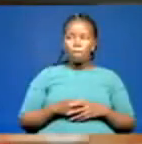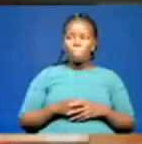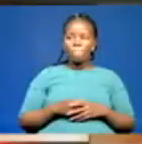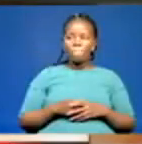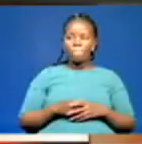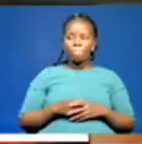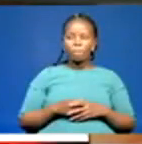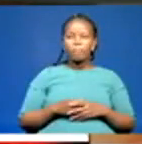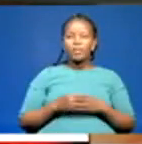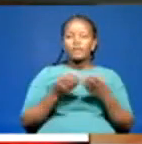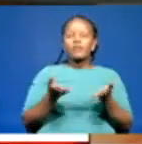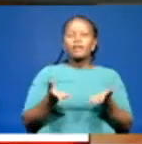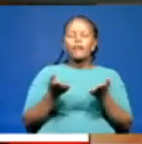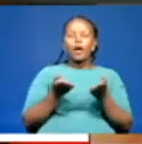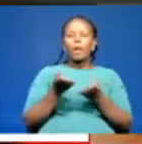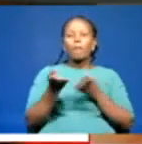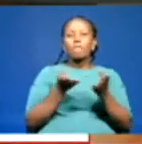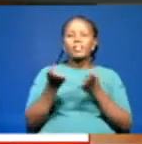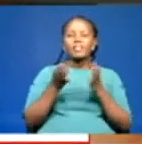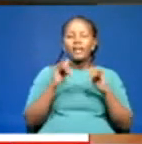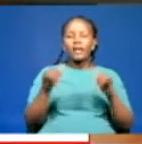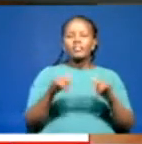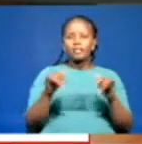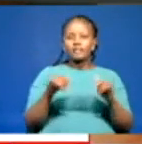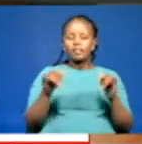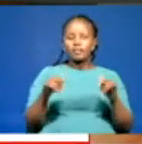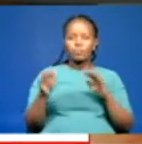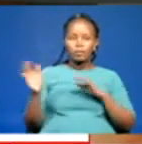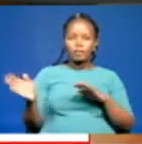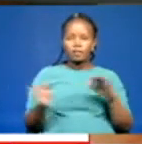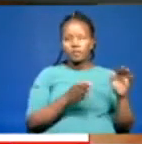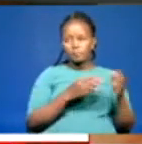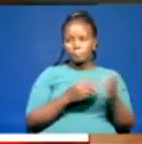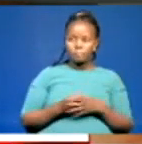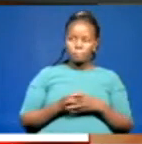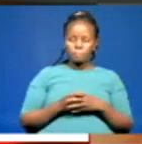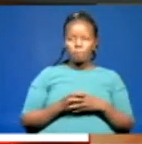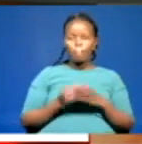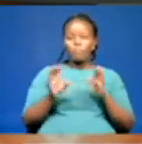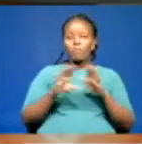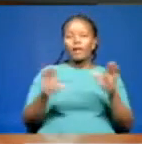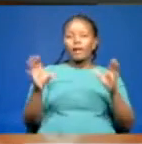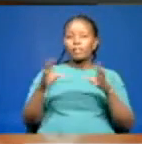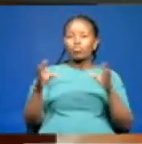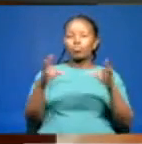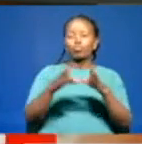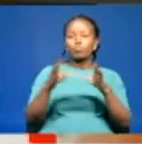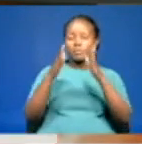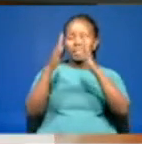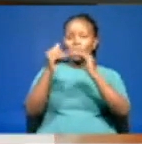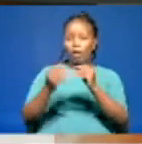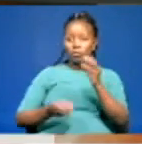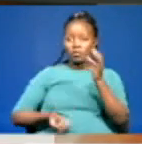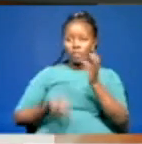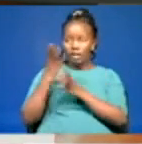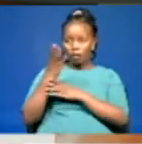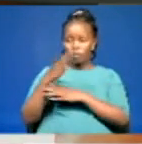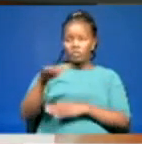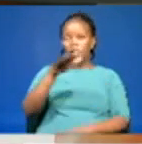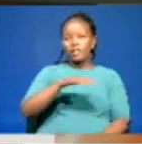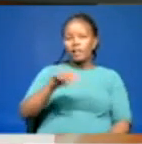In our own news making headlines in the business world, real estate firm Finsco Africa has launched Finpark Estate in Ruai,